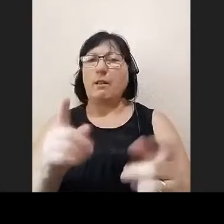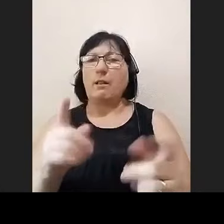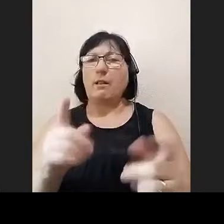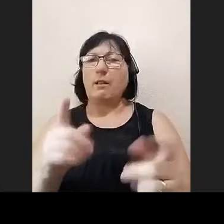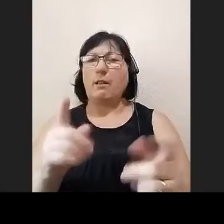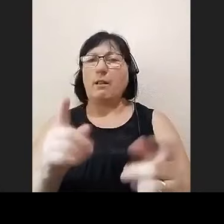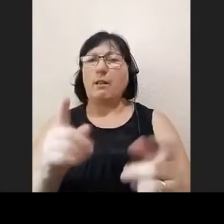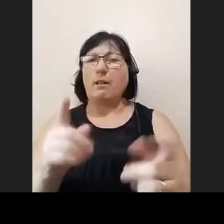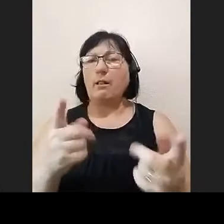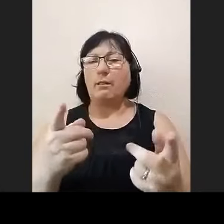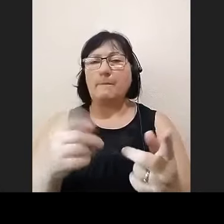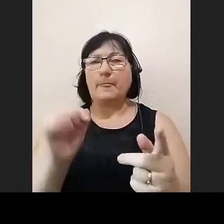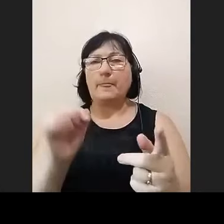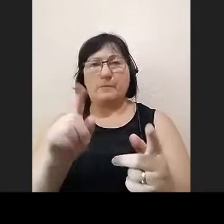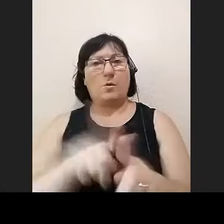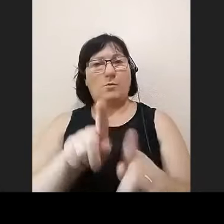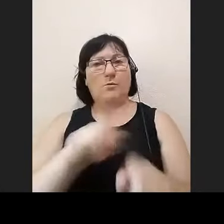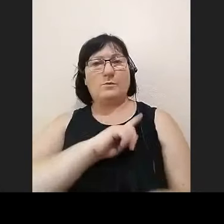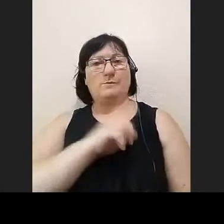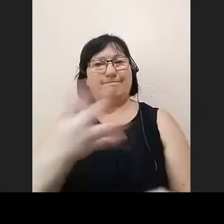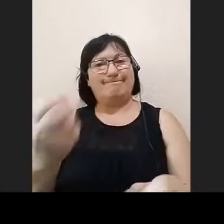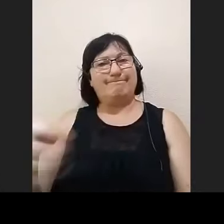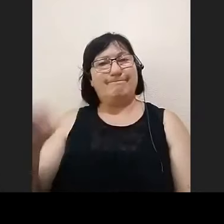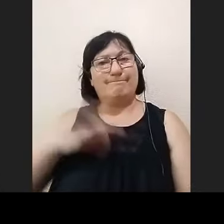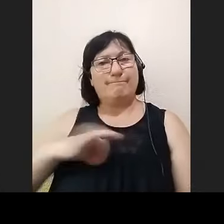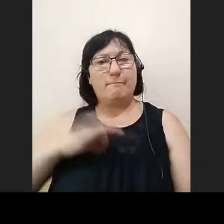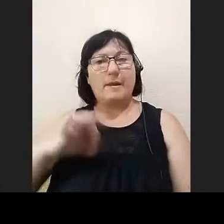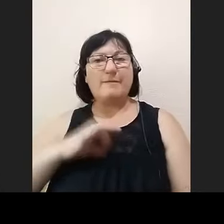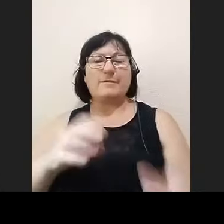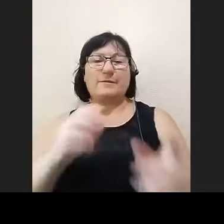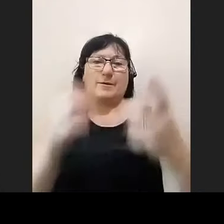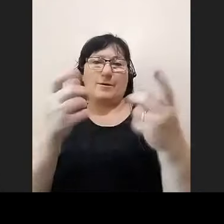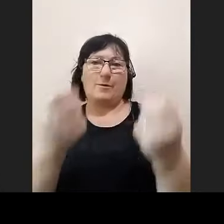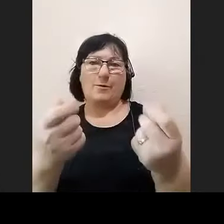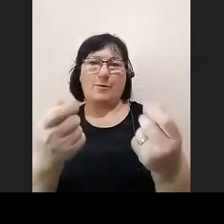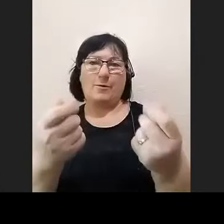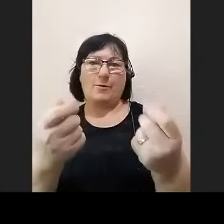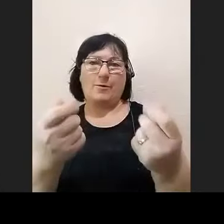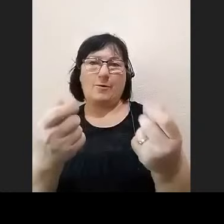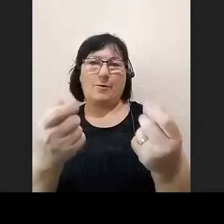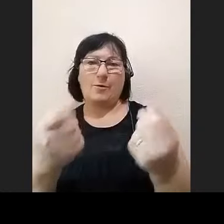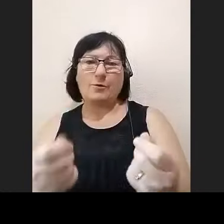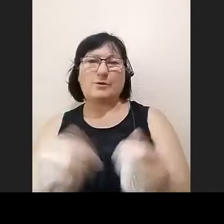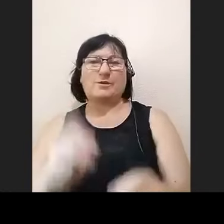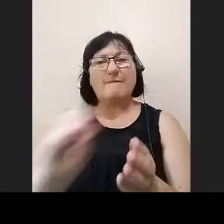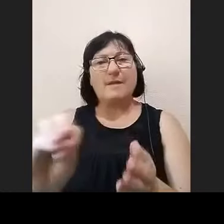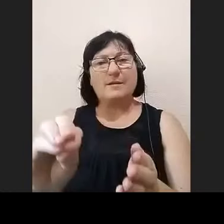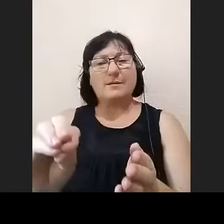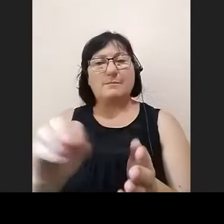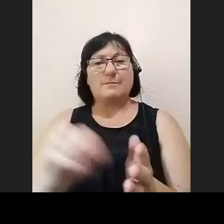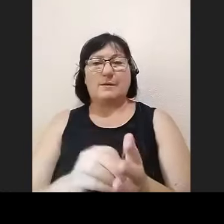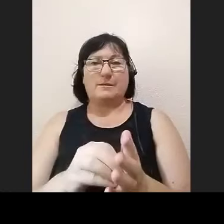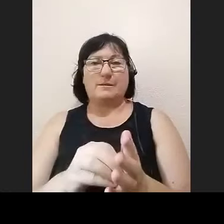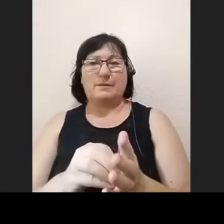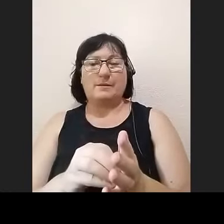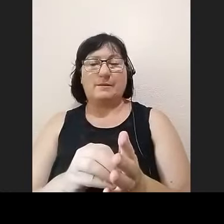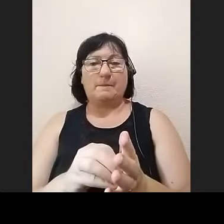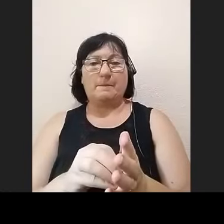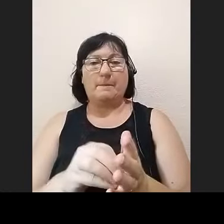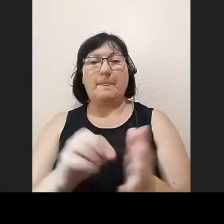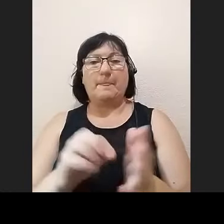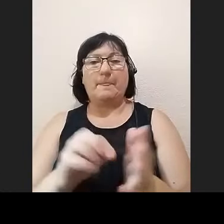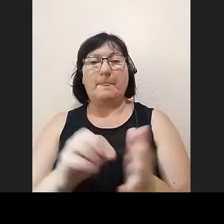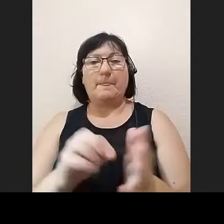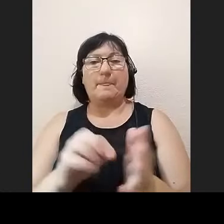and the cost impact of the security investments are at the core of considerations regarding the potential for success of